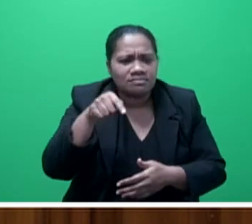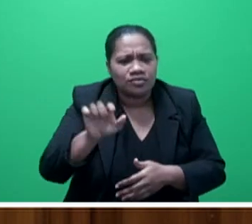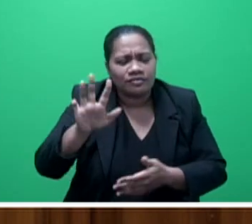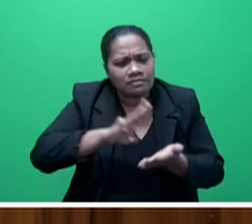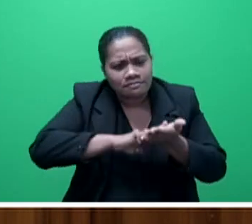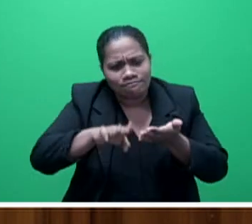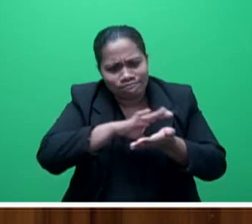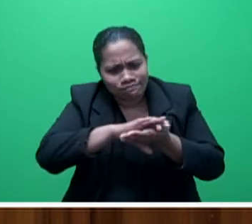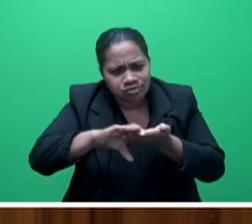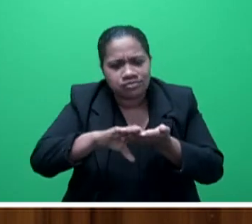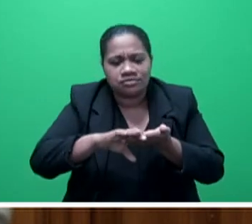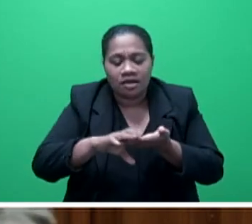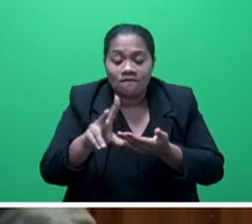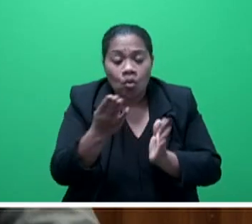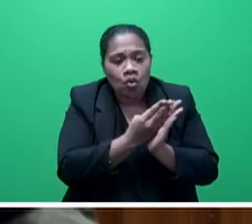budget.